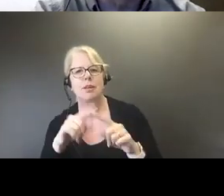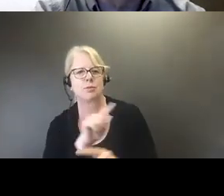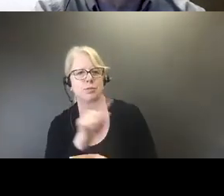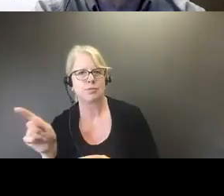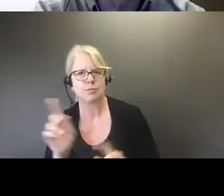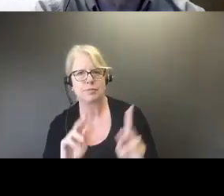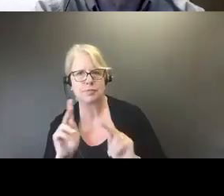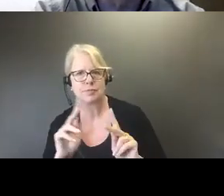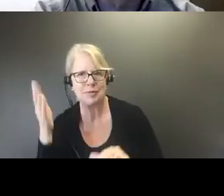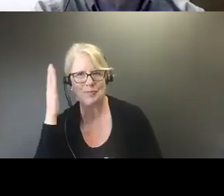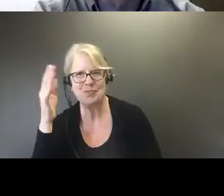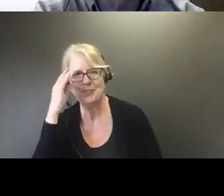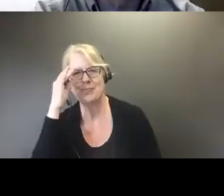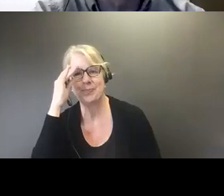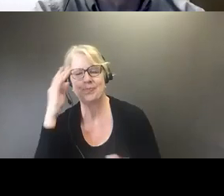people in the future.